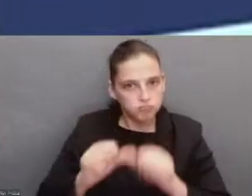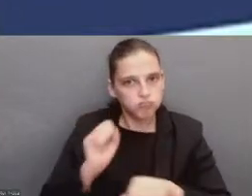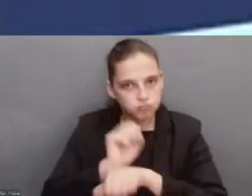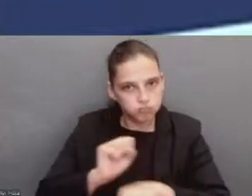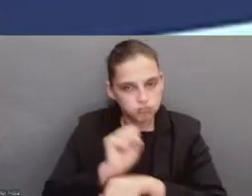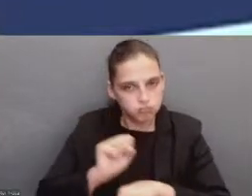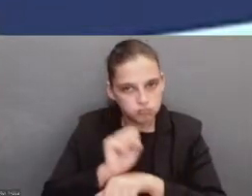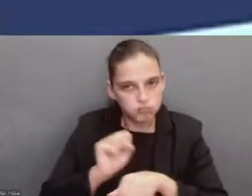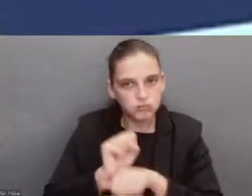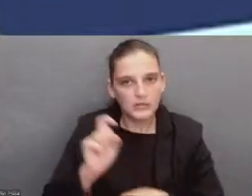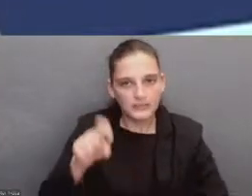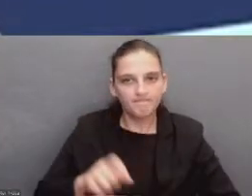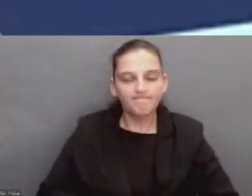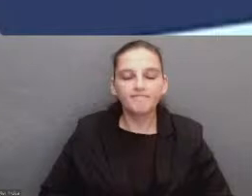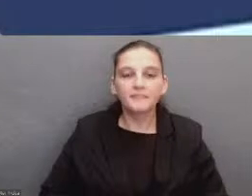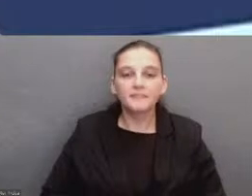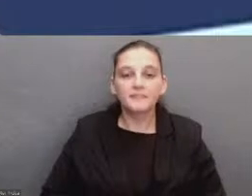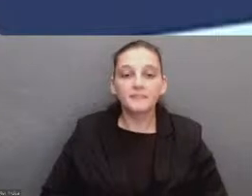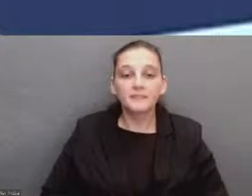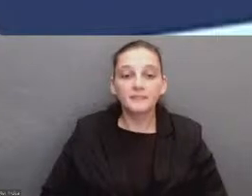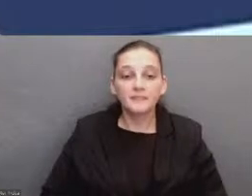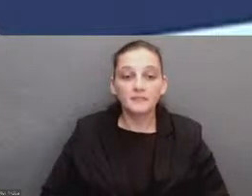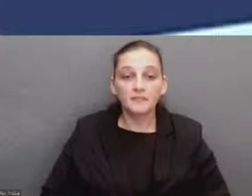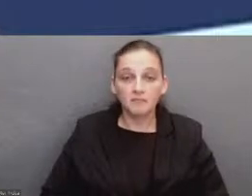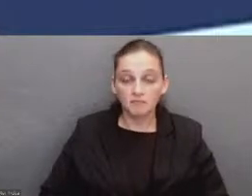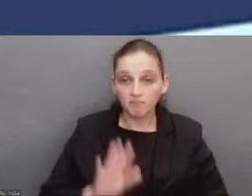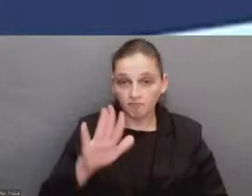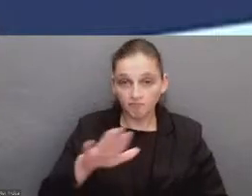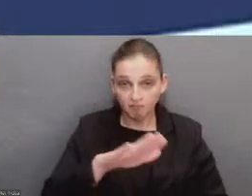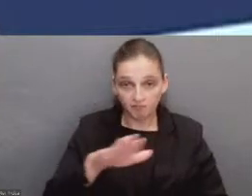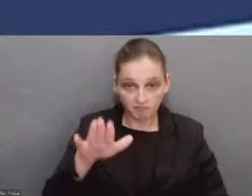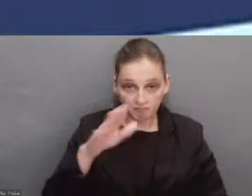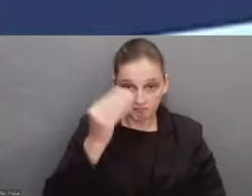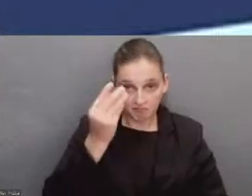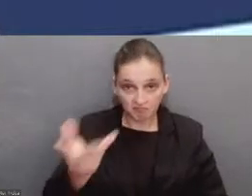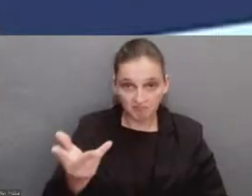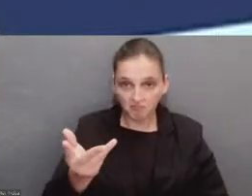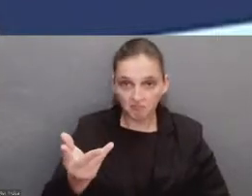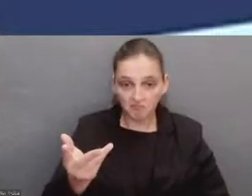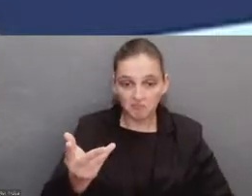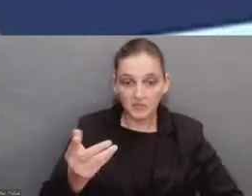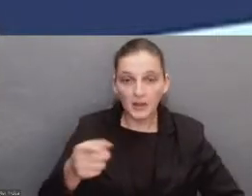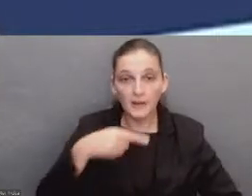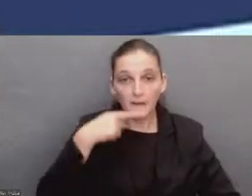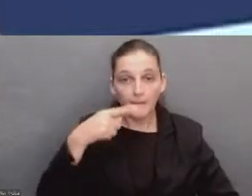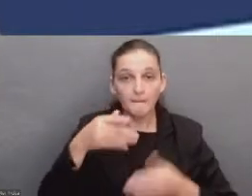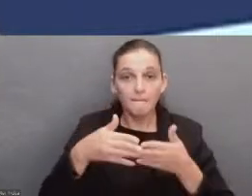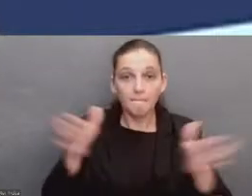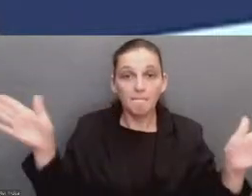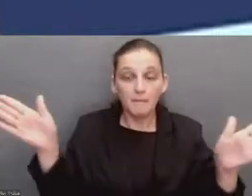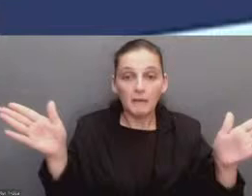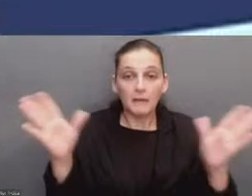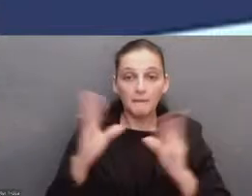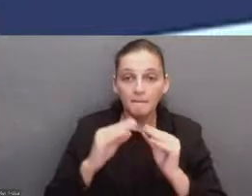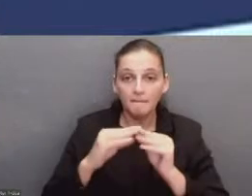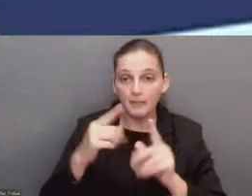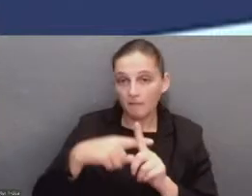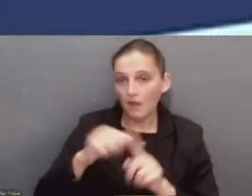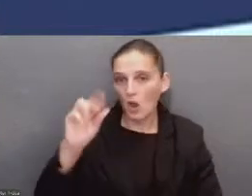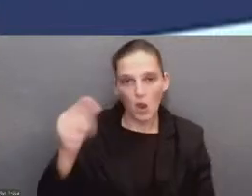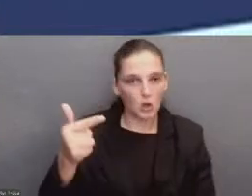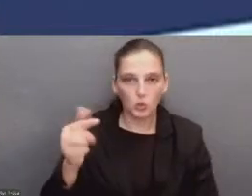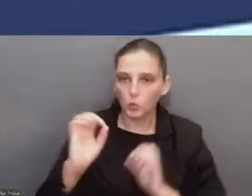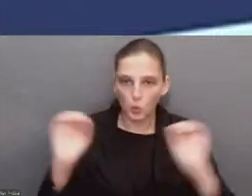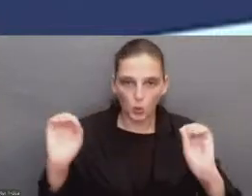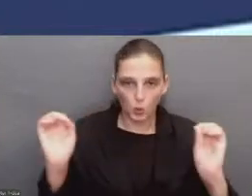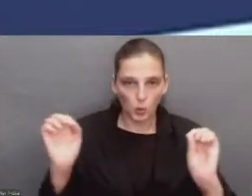intention. For your awareness, there will not be a public-facing meeting in August. So to those who join us,